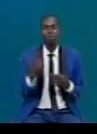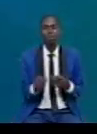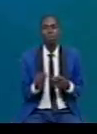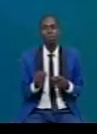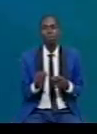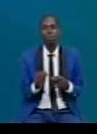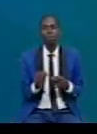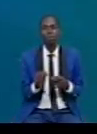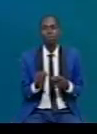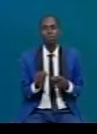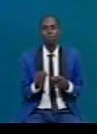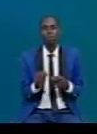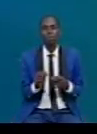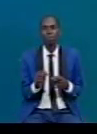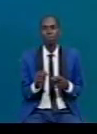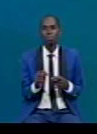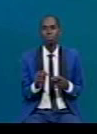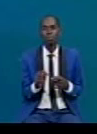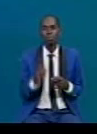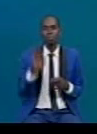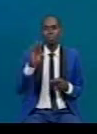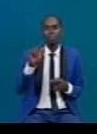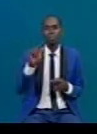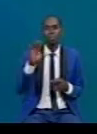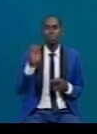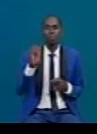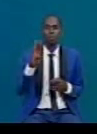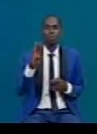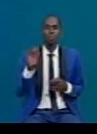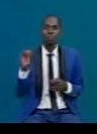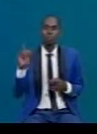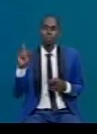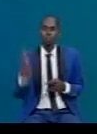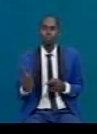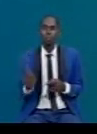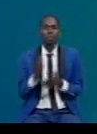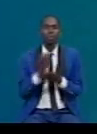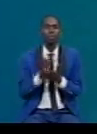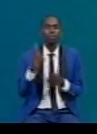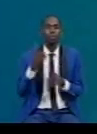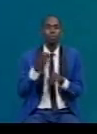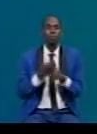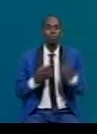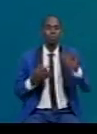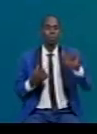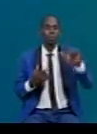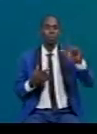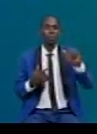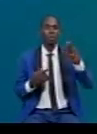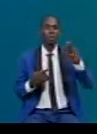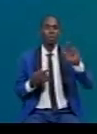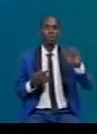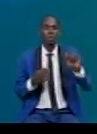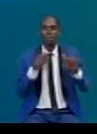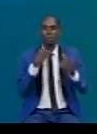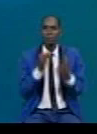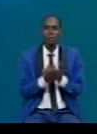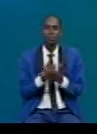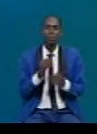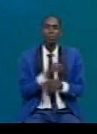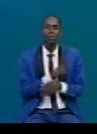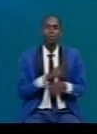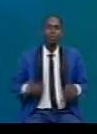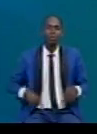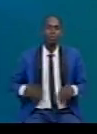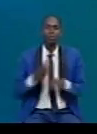Facebook. We have Solomon Alaba telling us that the Lord mightily delivered him